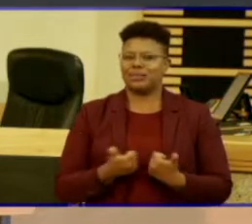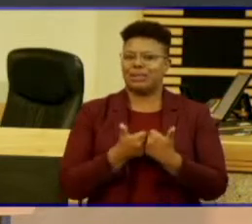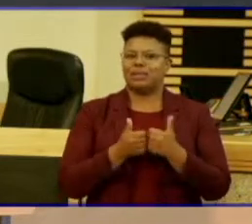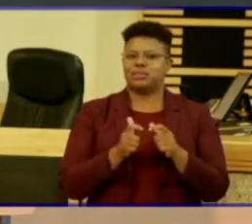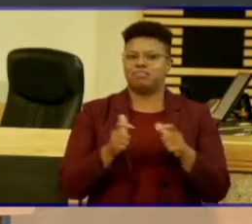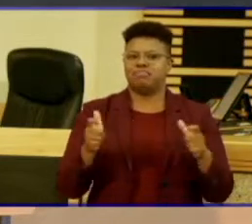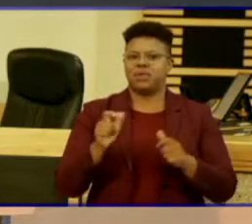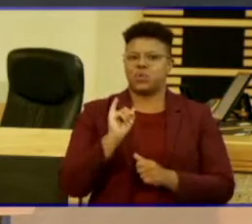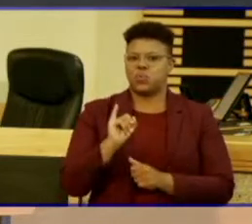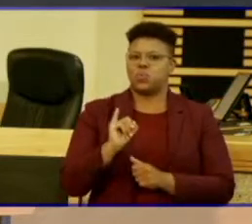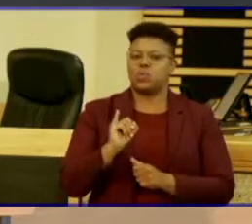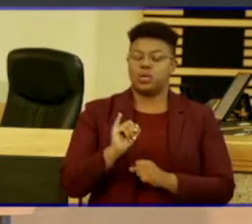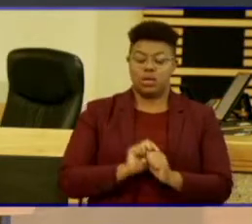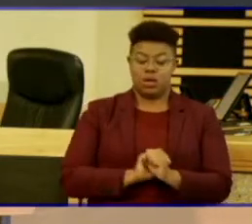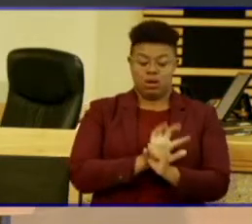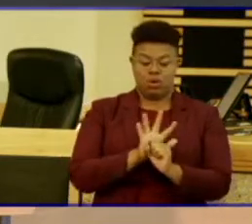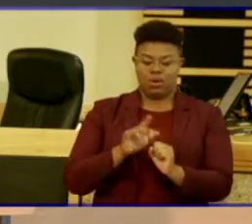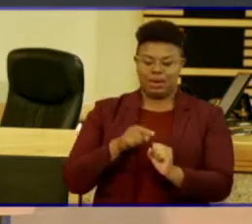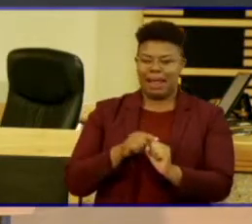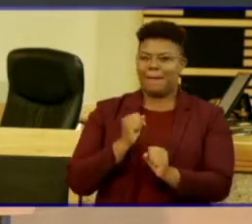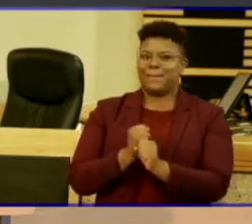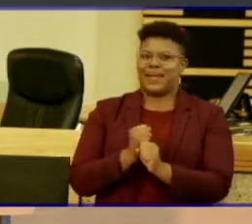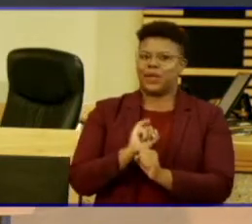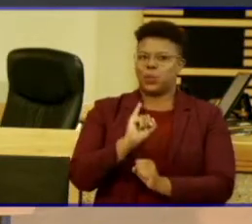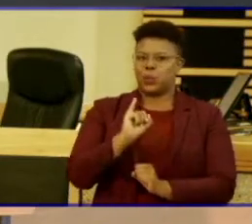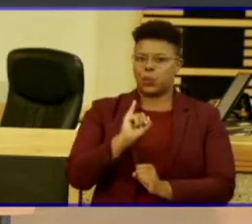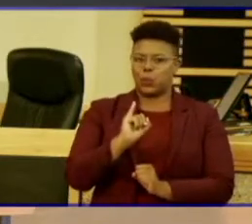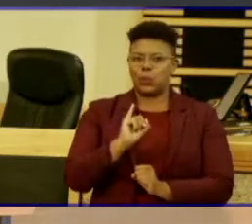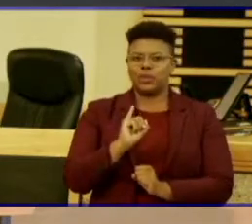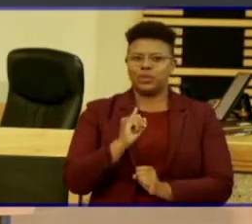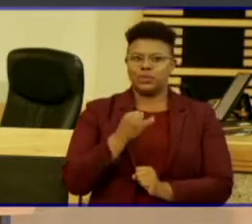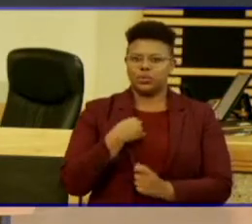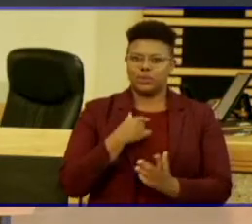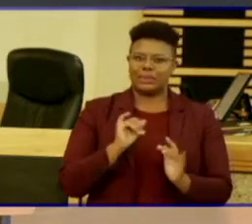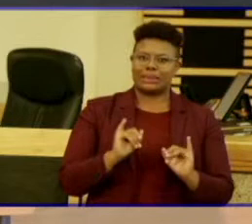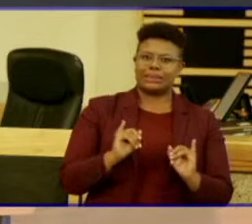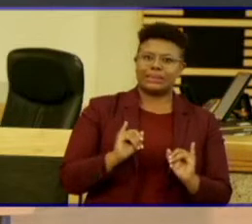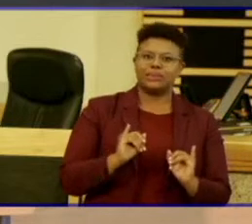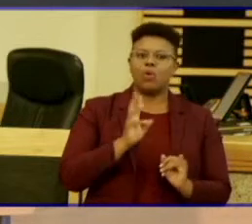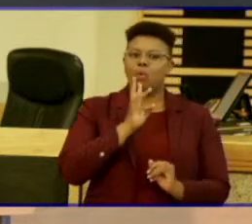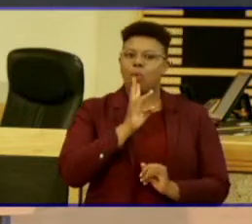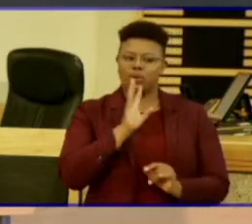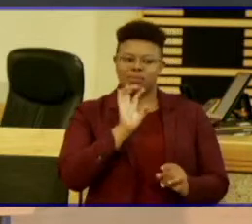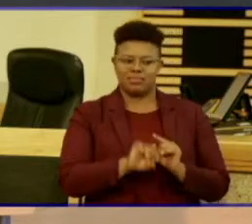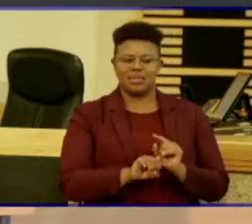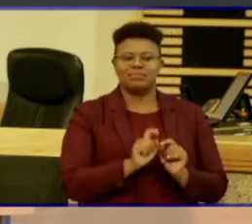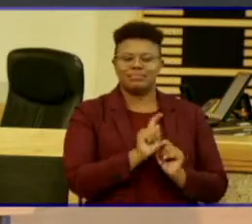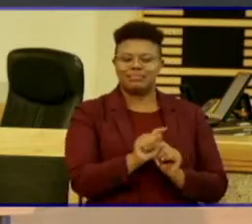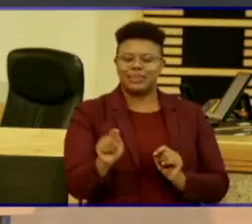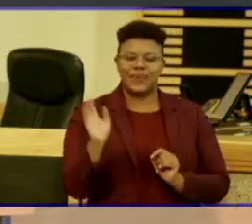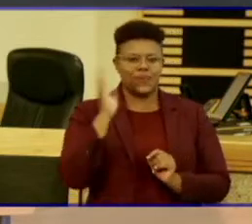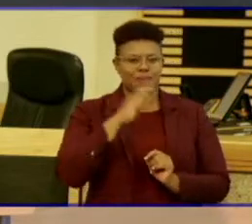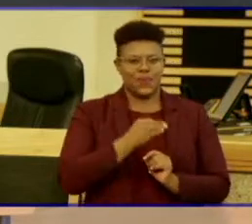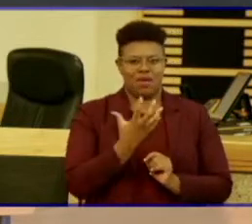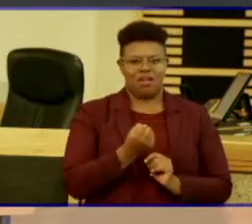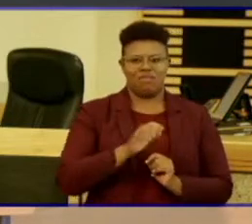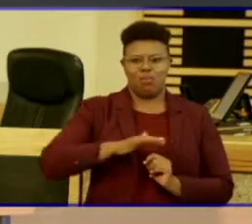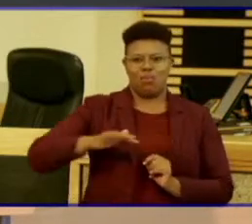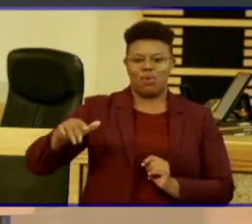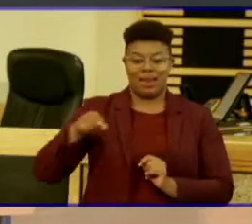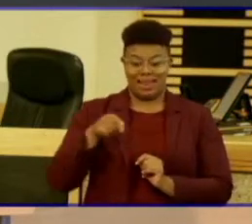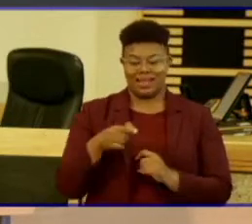province. COVID-19 has exposed the glaring inadequacies of water provision in our province and the